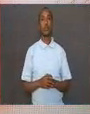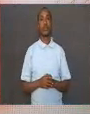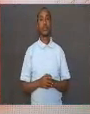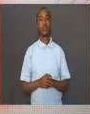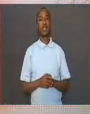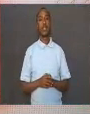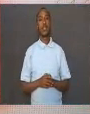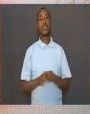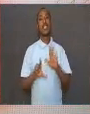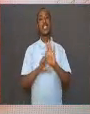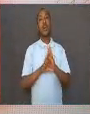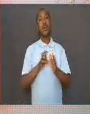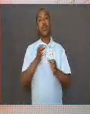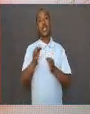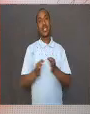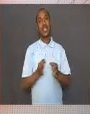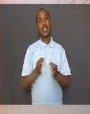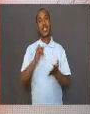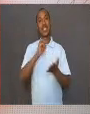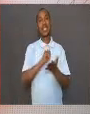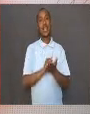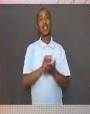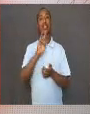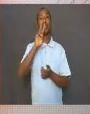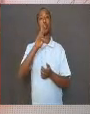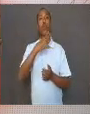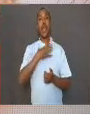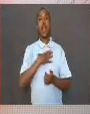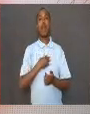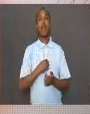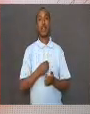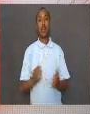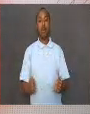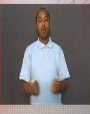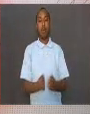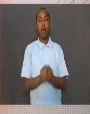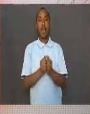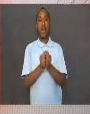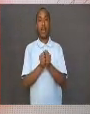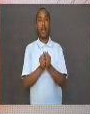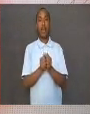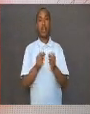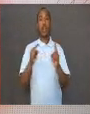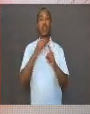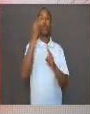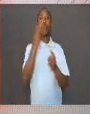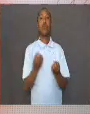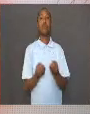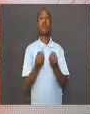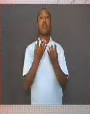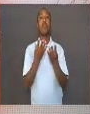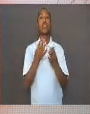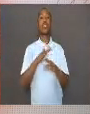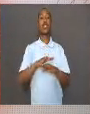This law states that when two elements combine to form more